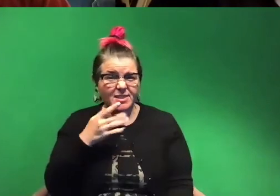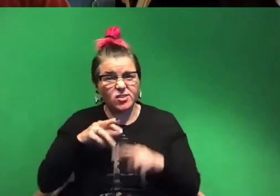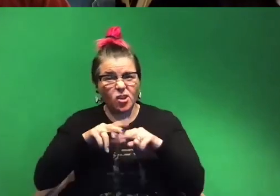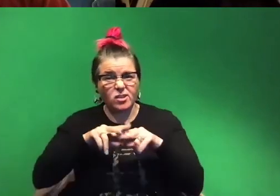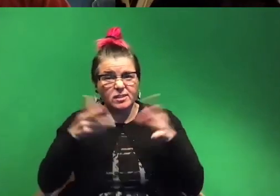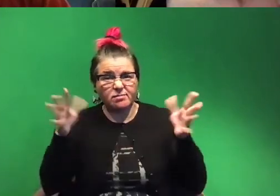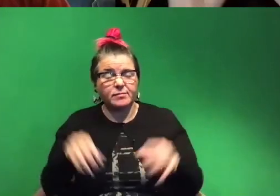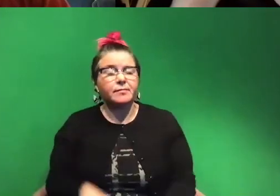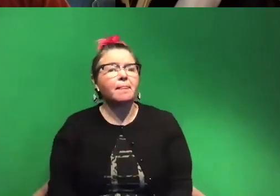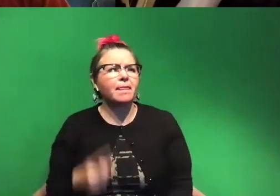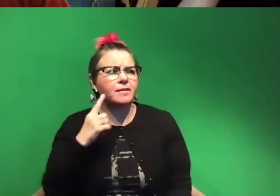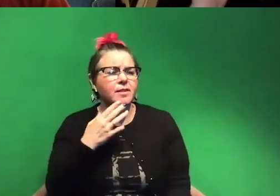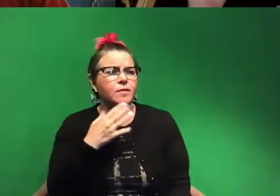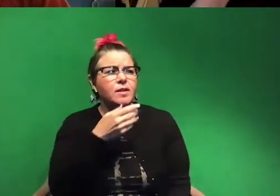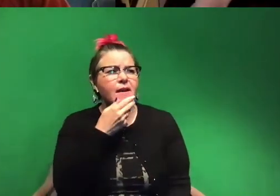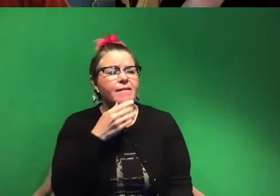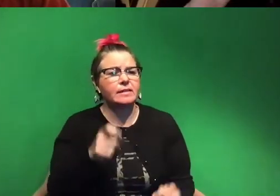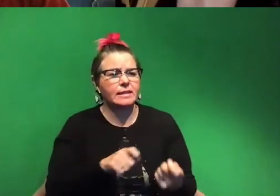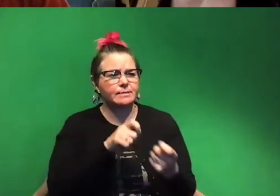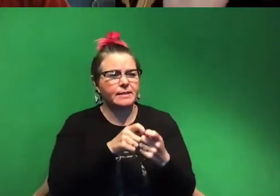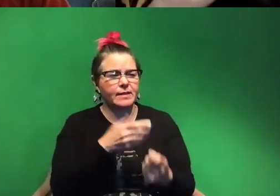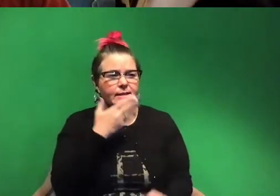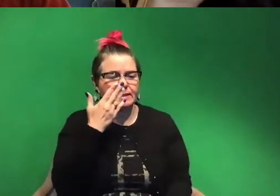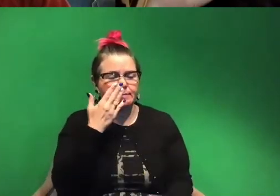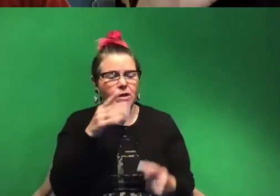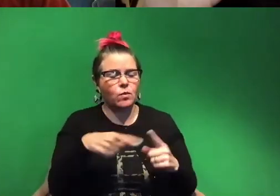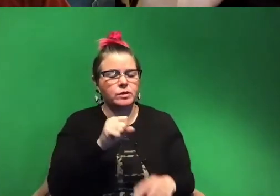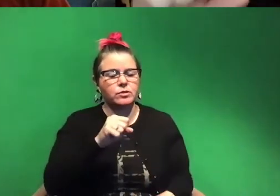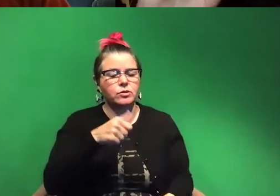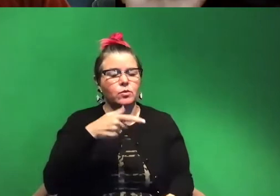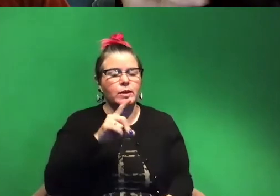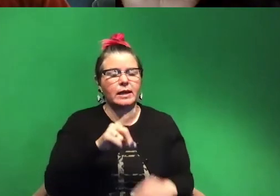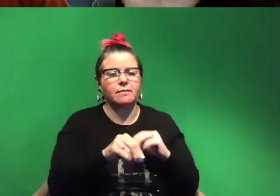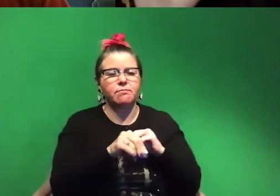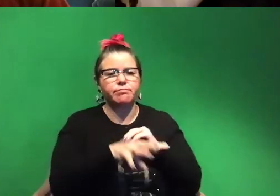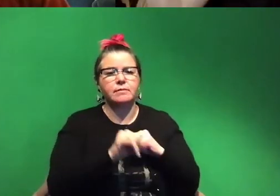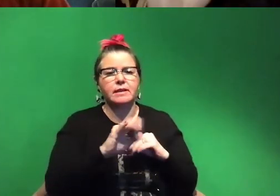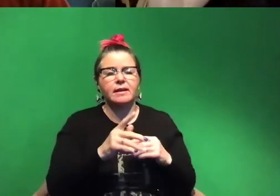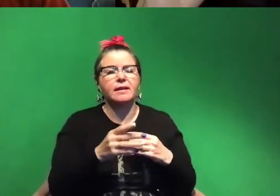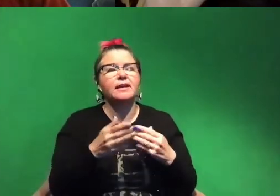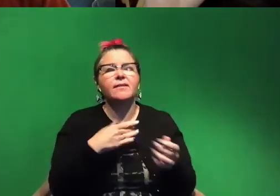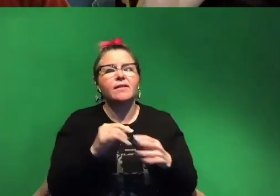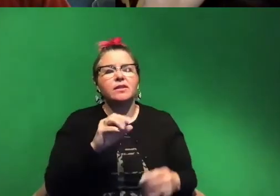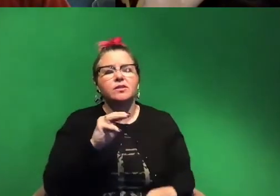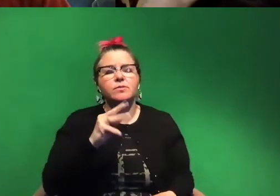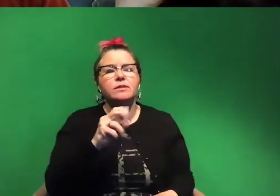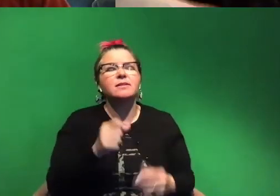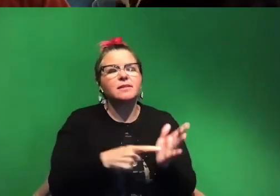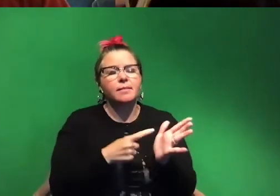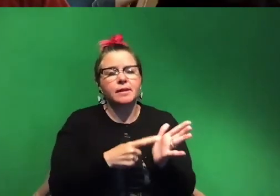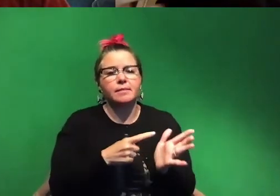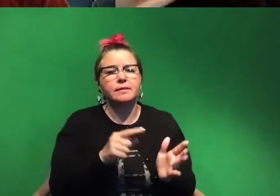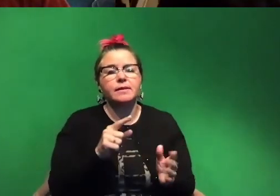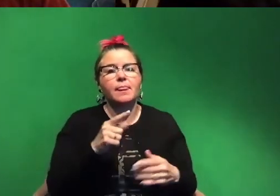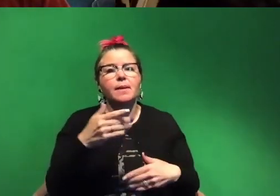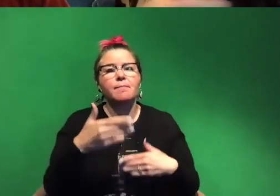good. There's a specific smell when squid ink, even if it's just the mucus. Sometimes if they're in the process